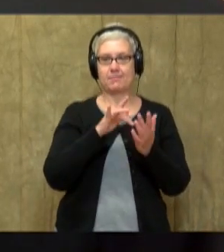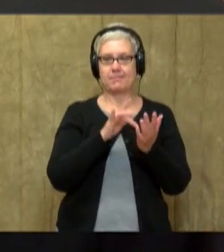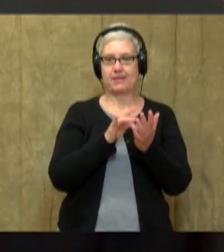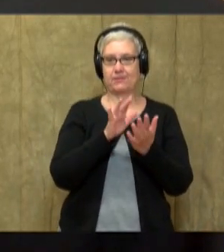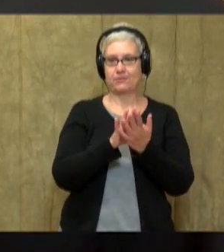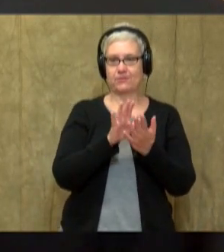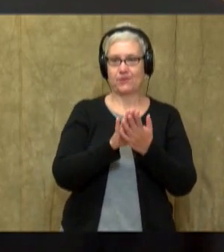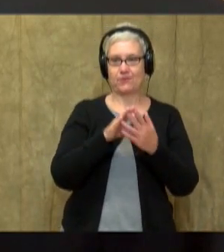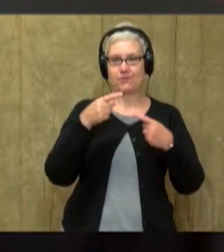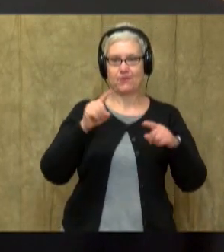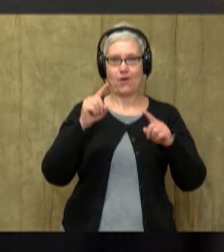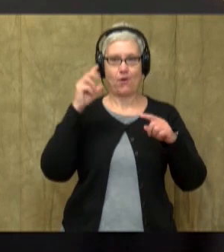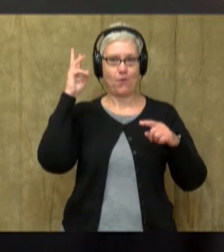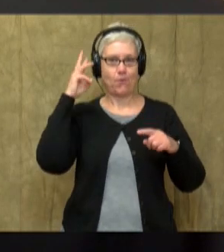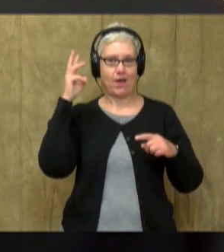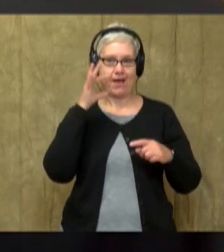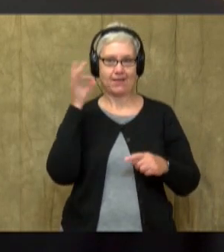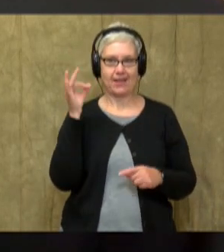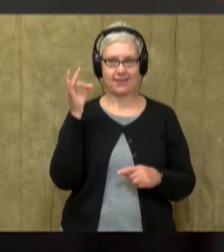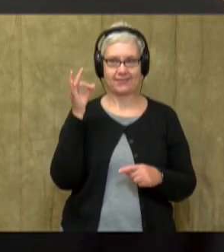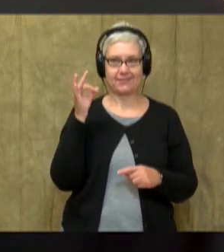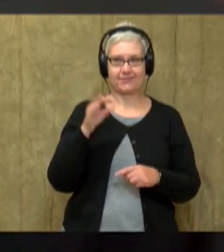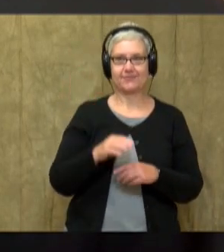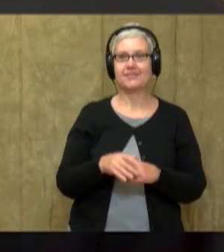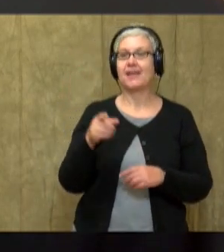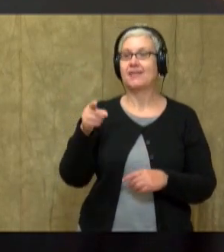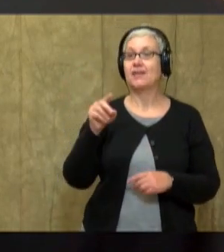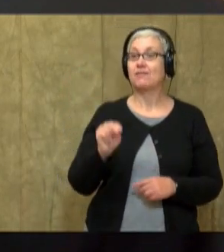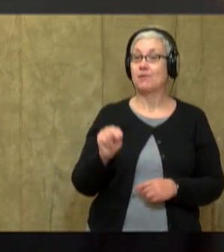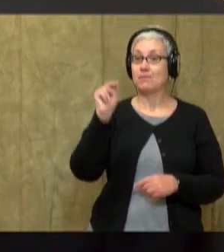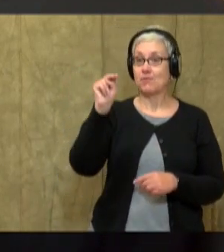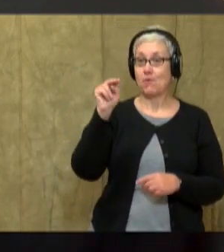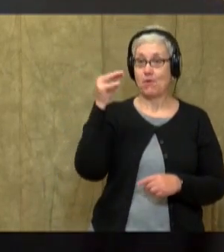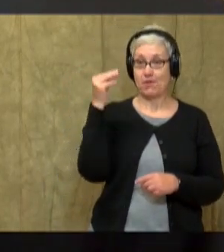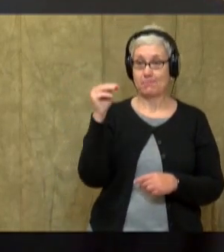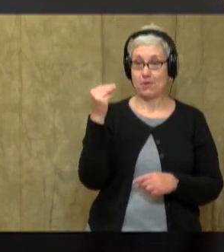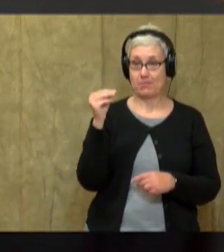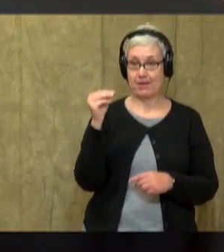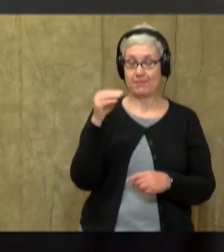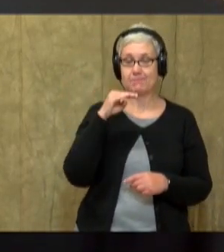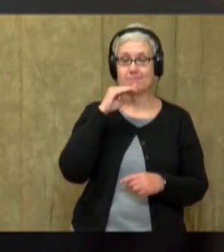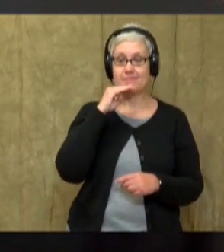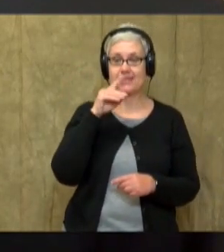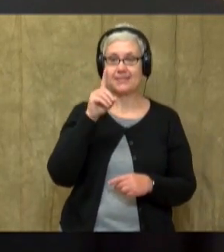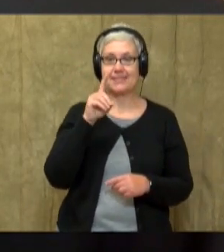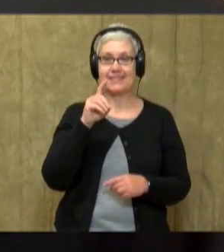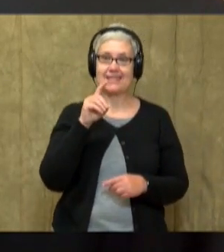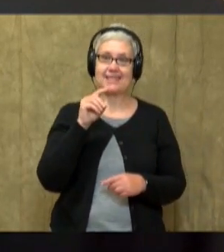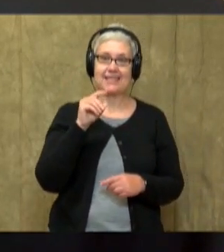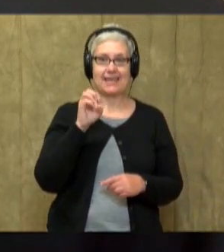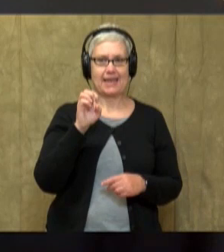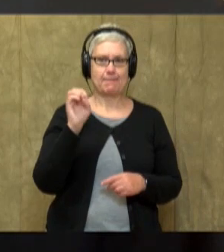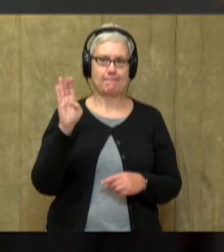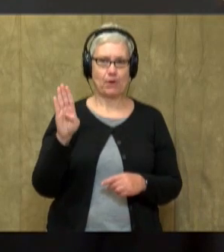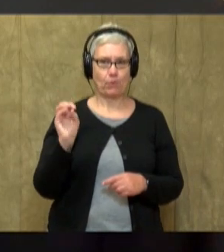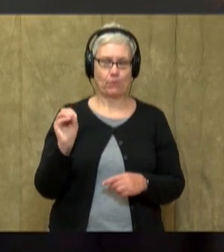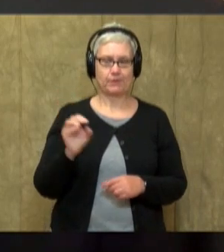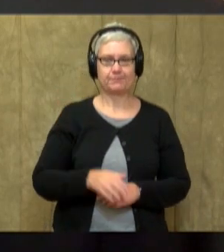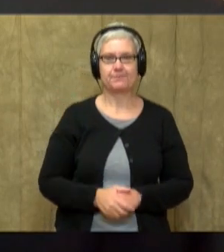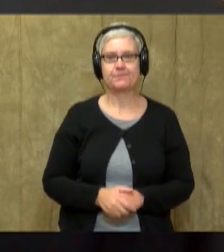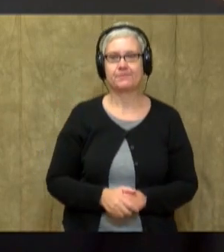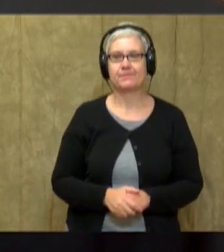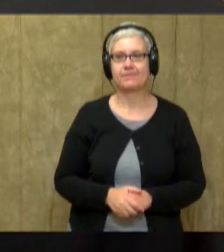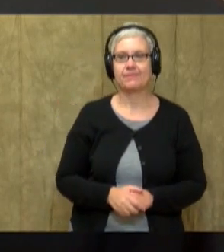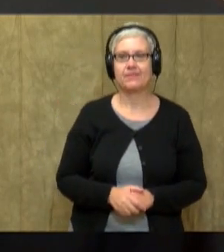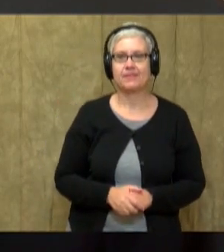Ms. Tammy Carbo from North Mobile. And let's say hey to our Titans out there.